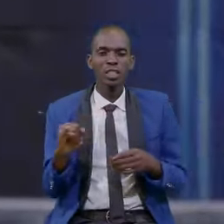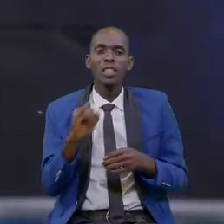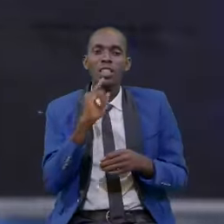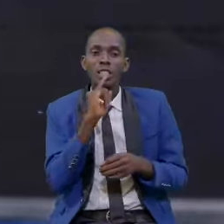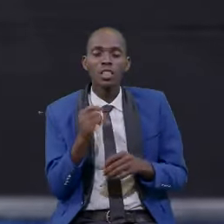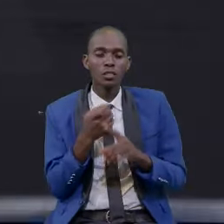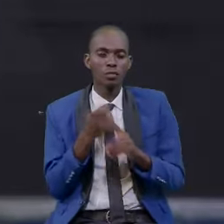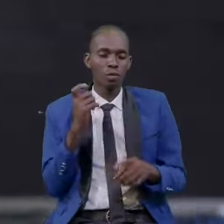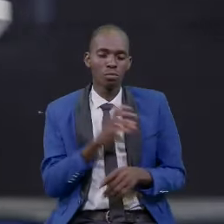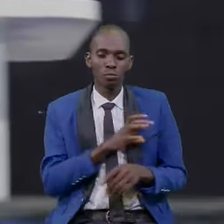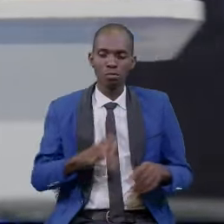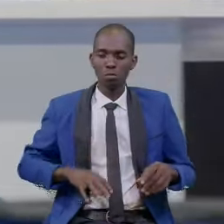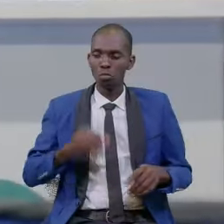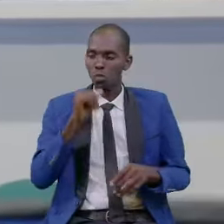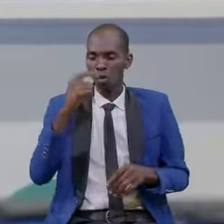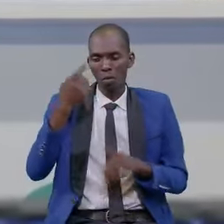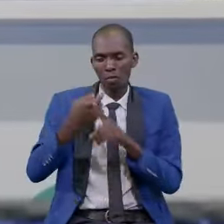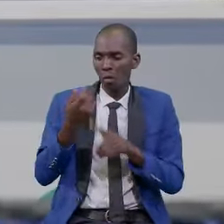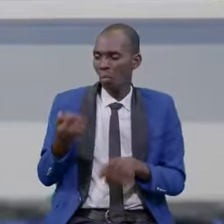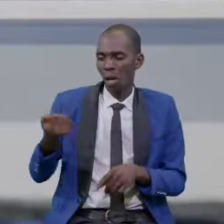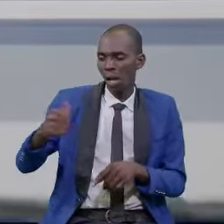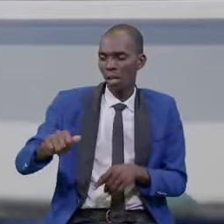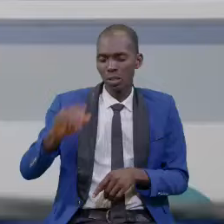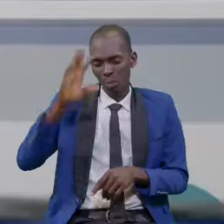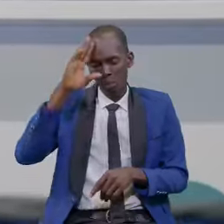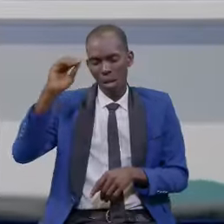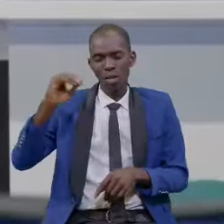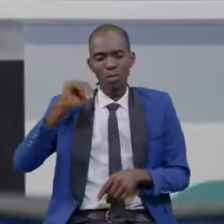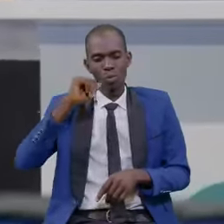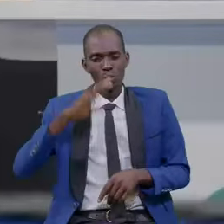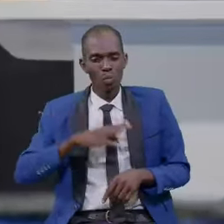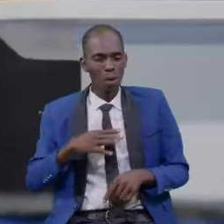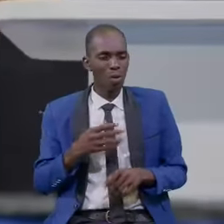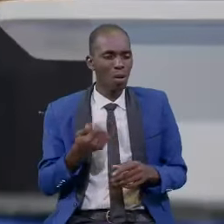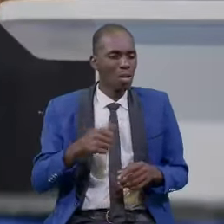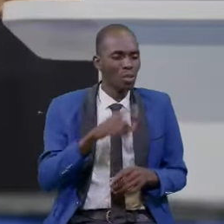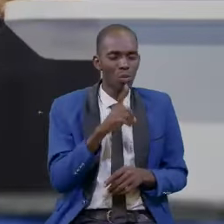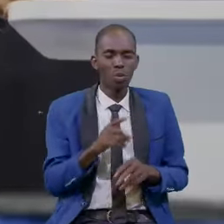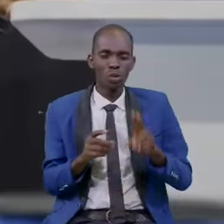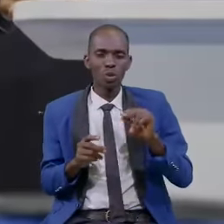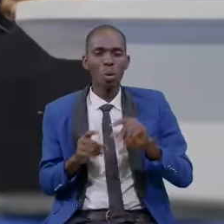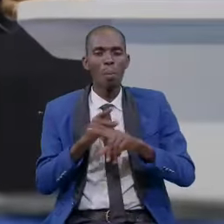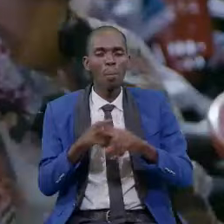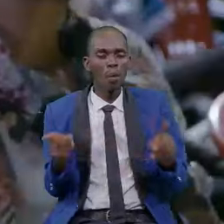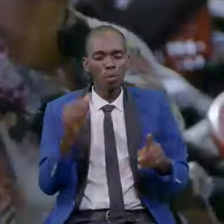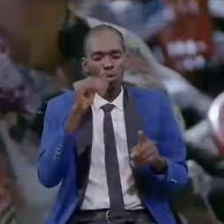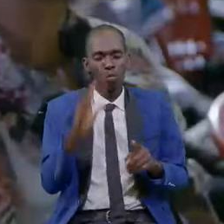she went to the source of the miracle, Jesus. The source of her